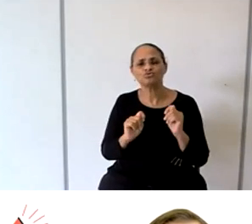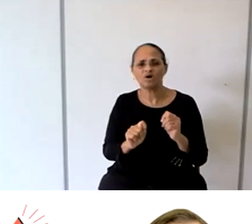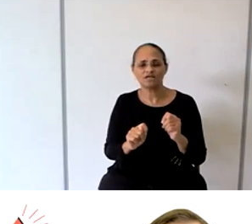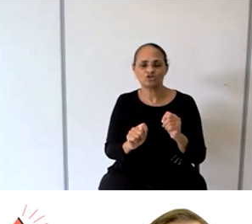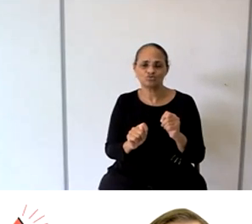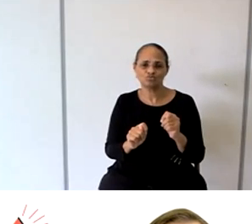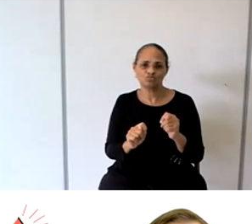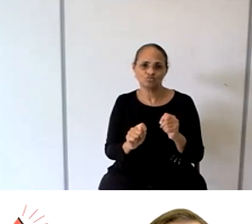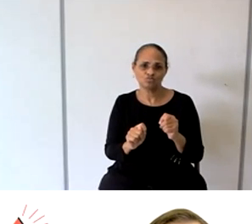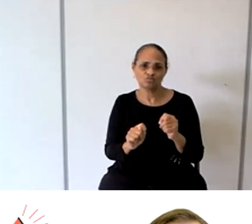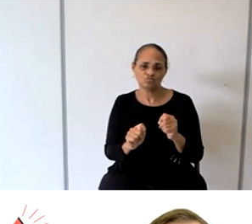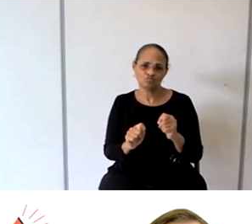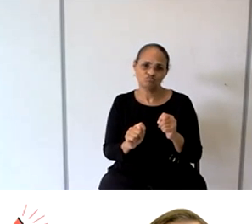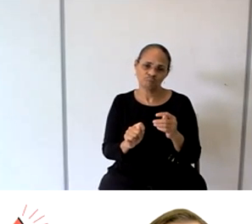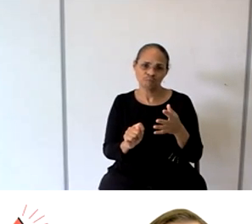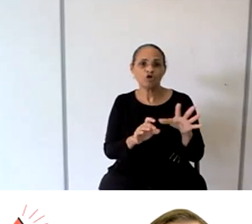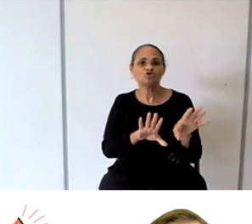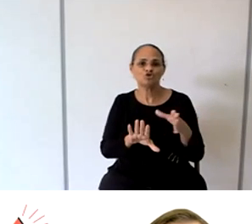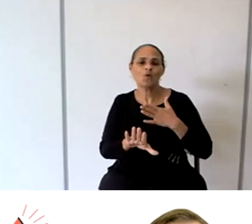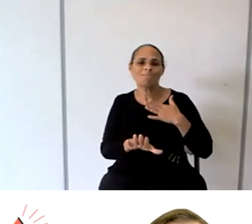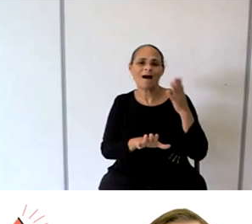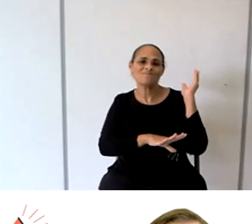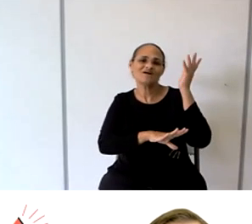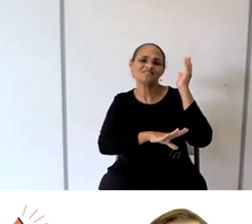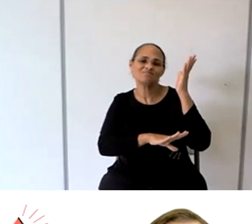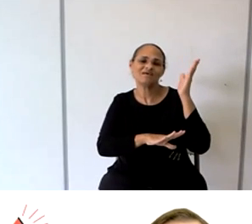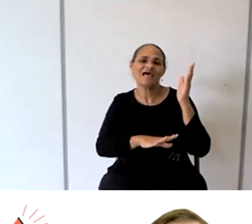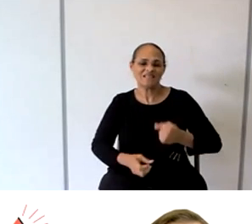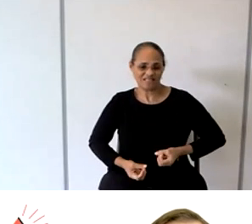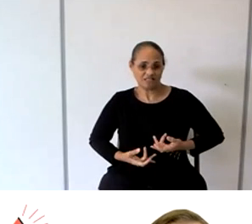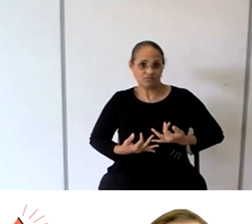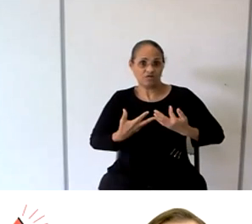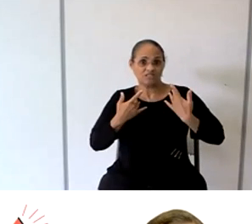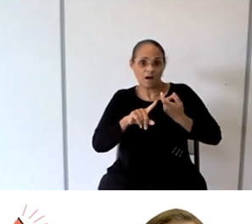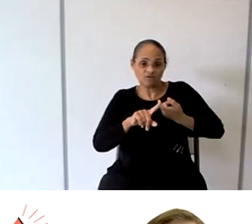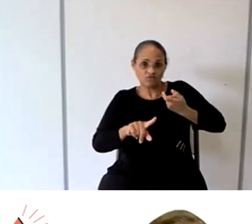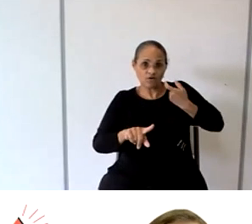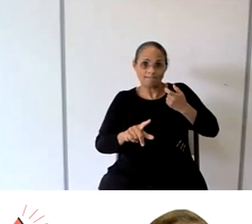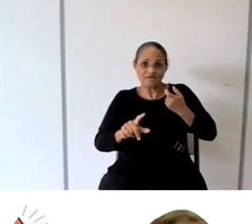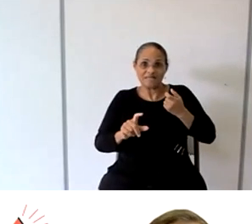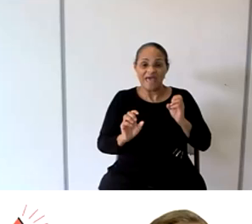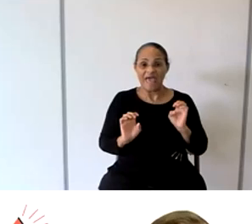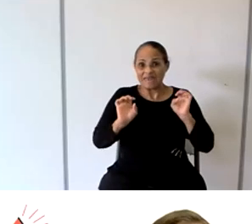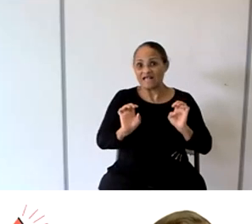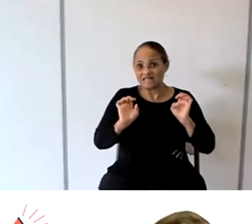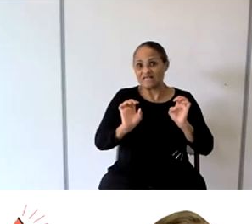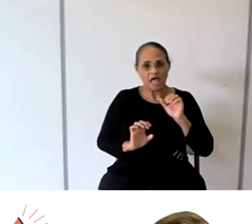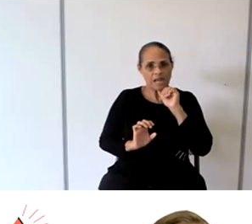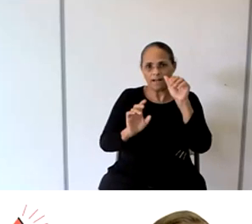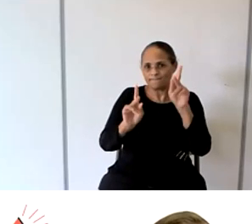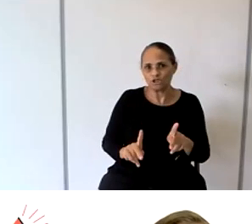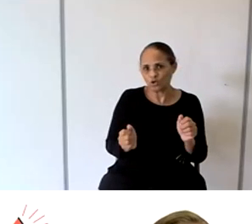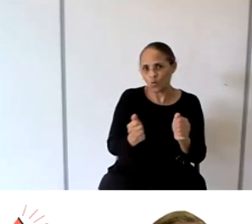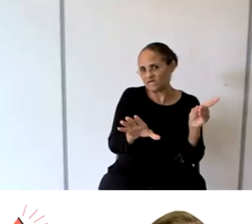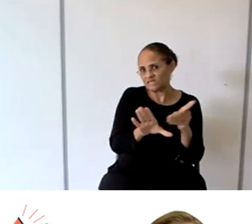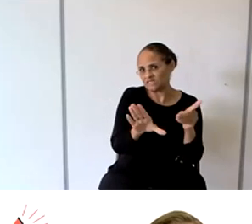of do my presentation in a way that the inspiration comes from being an athlete, not just a person with a